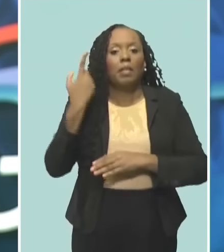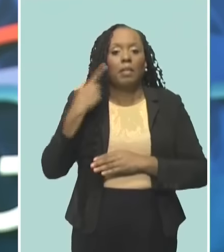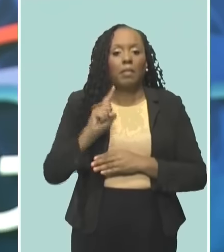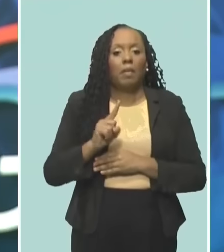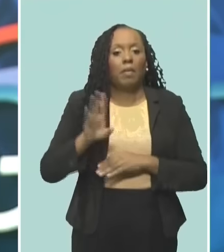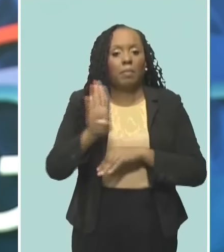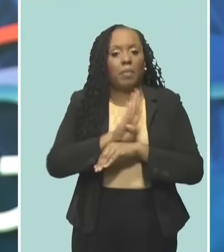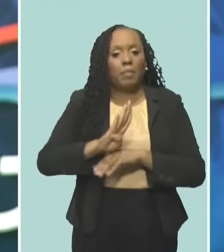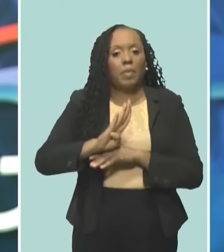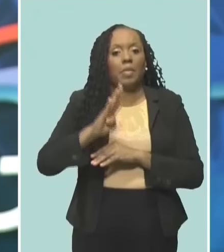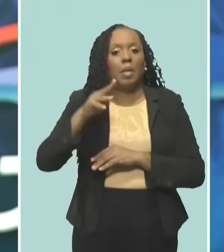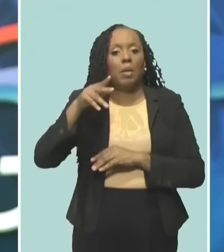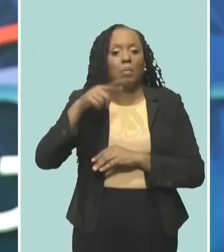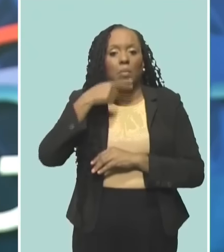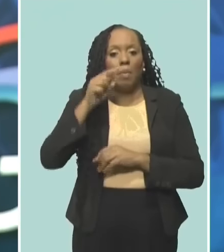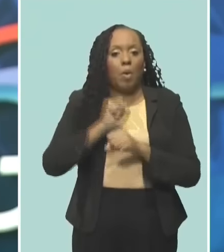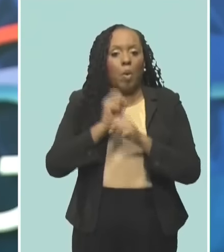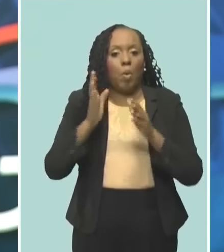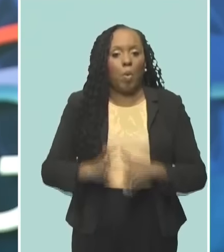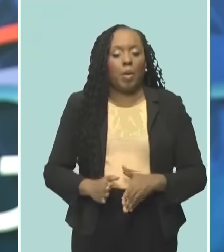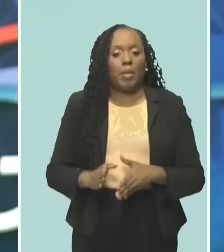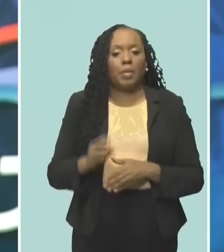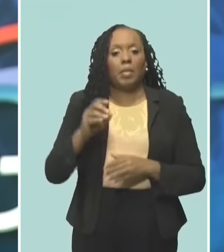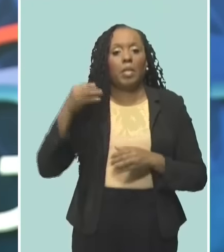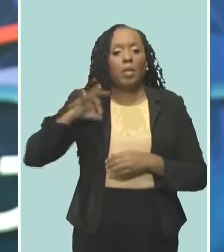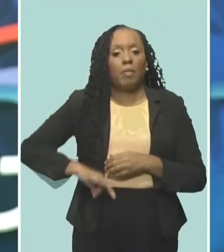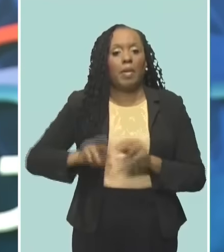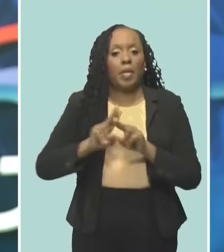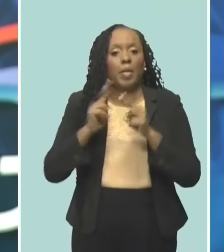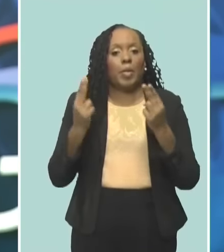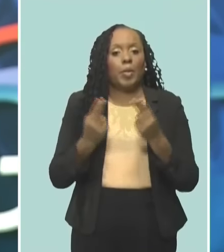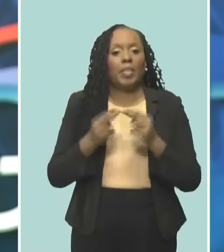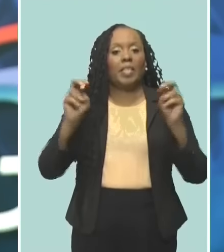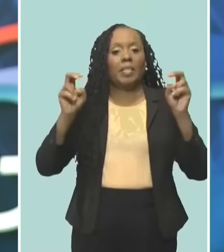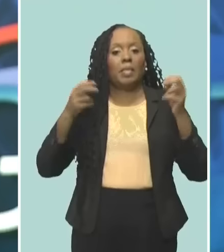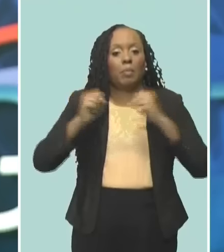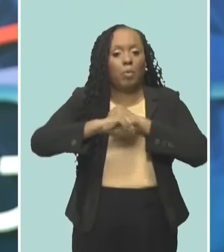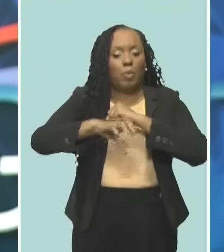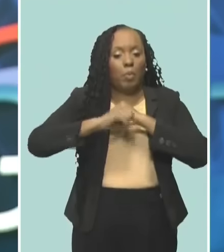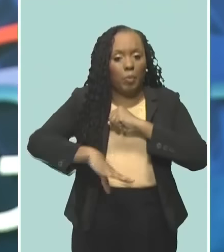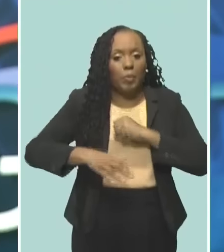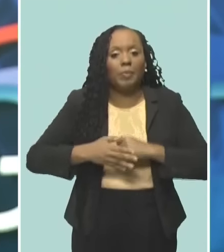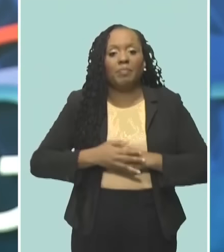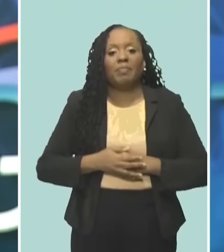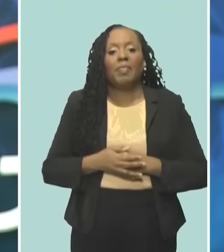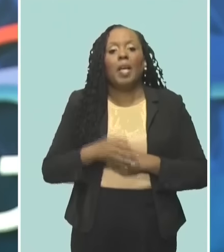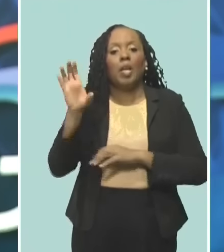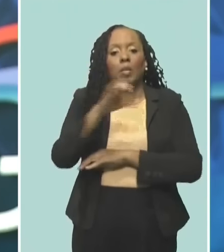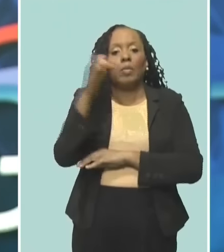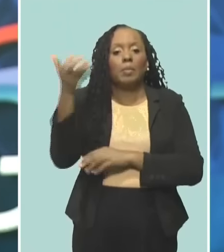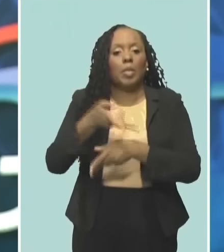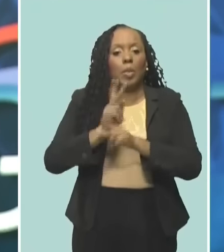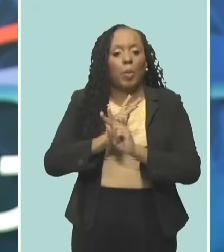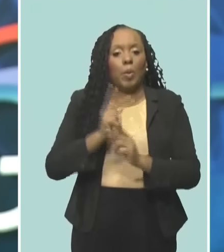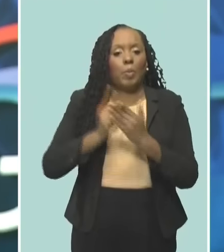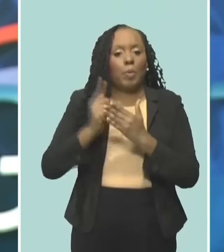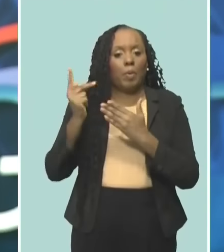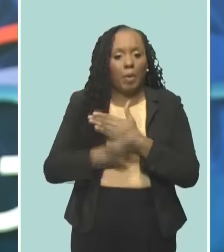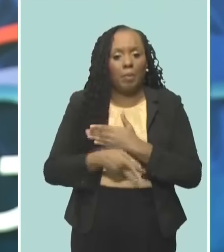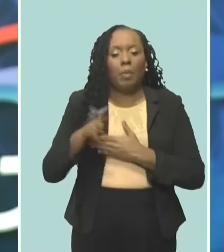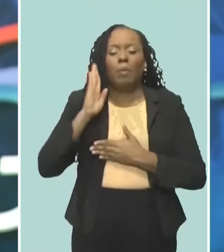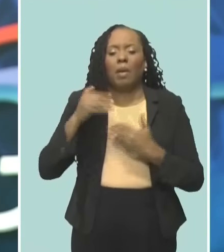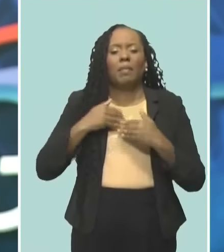Public Workers Credit Union's Grinch Be Gone promotion. It is part of the company's annual Christmas loan program, which will also